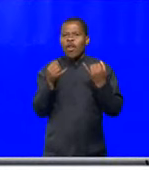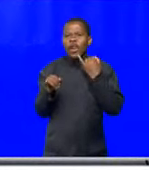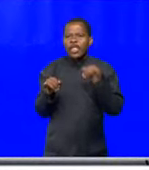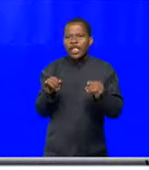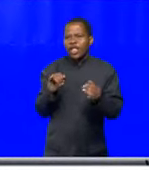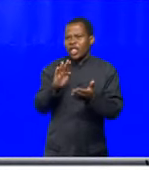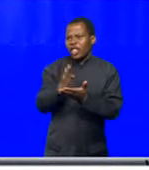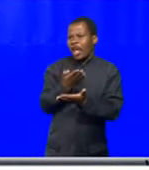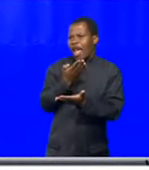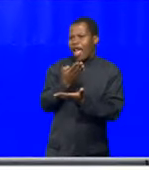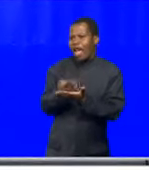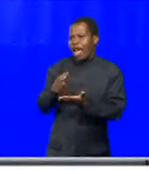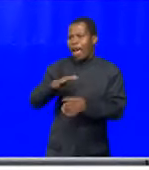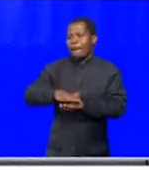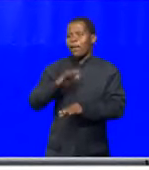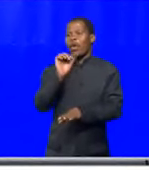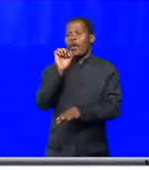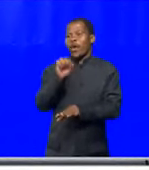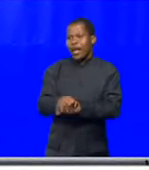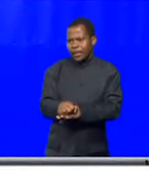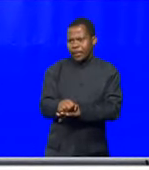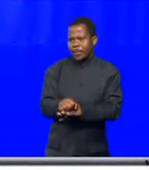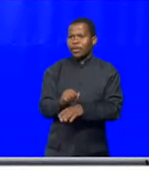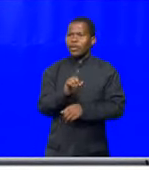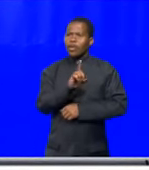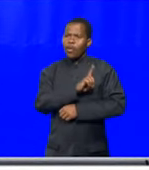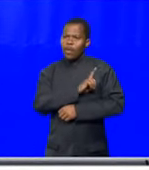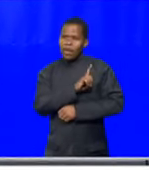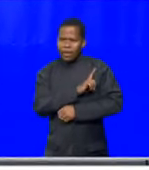the matter at hand, because it